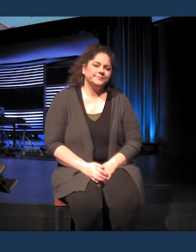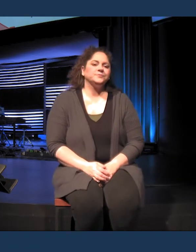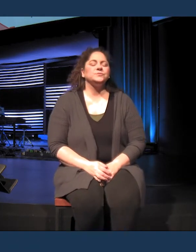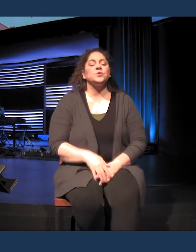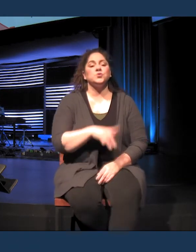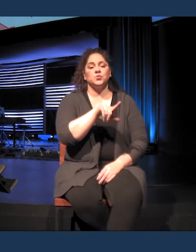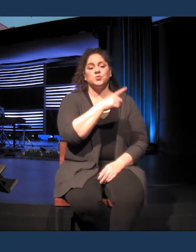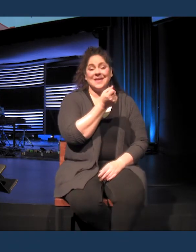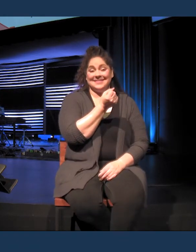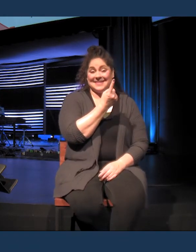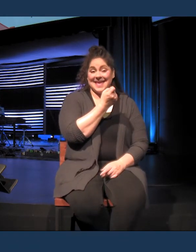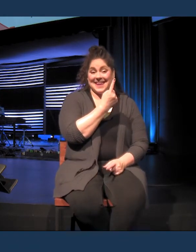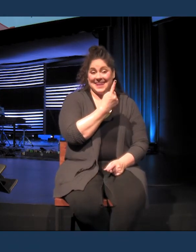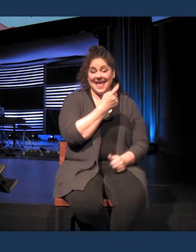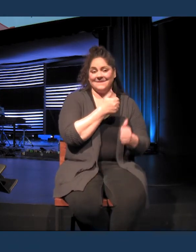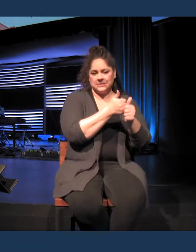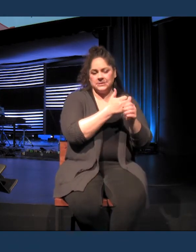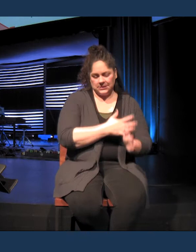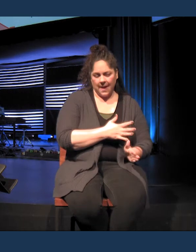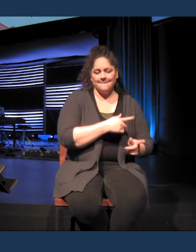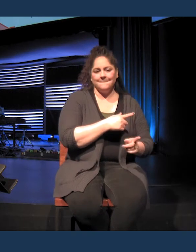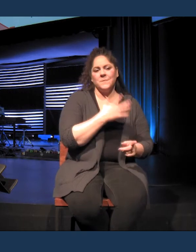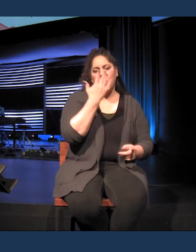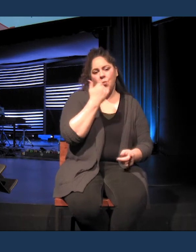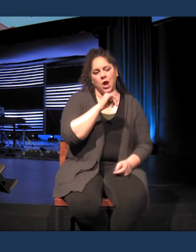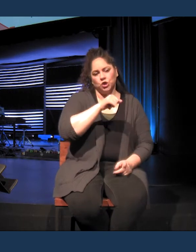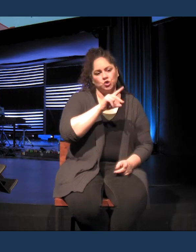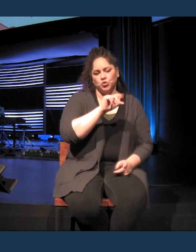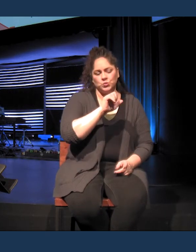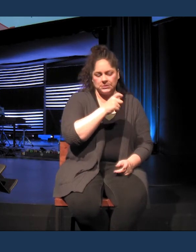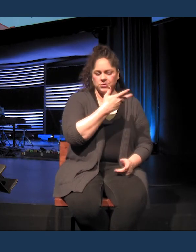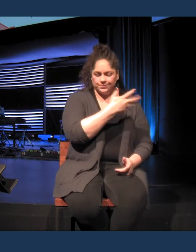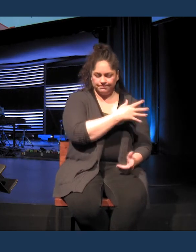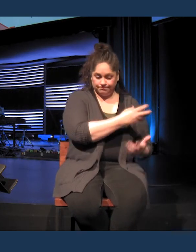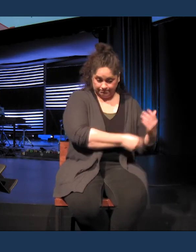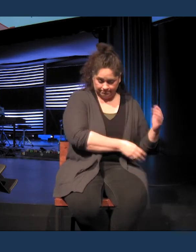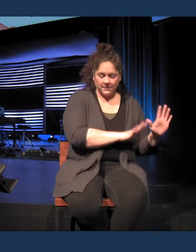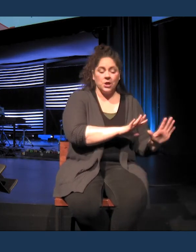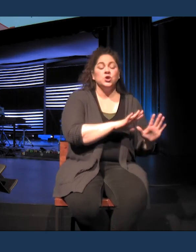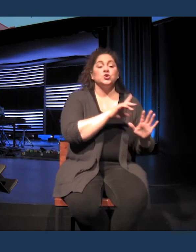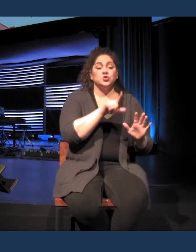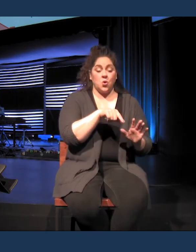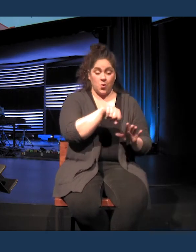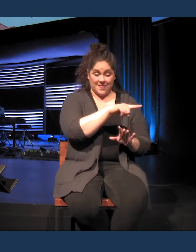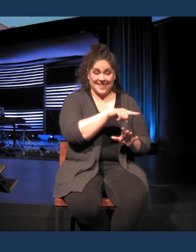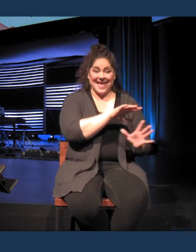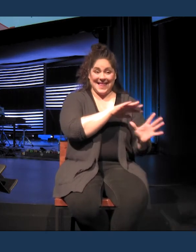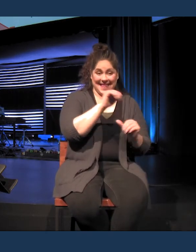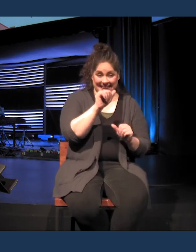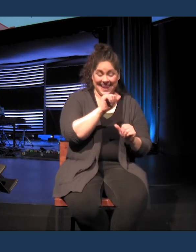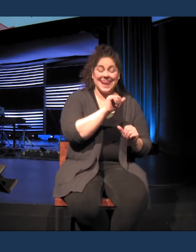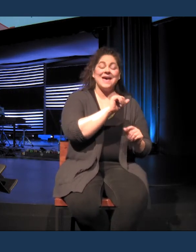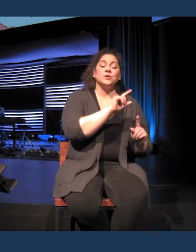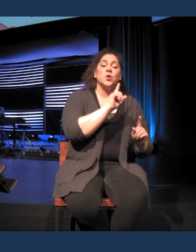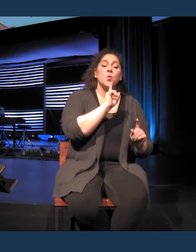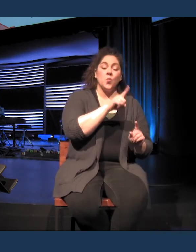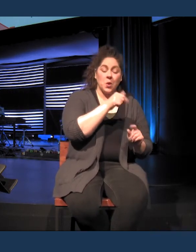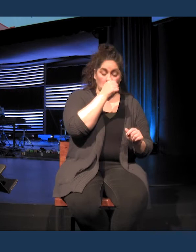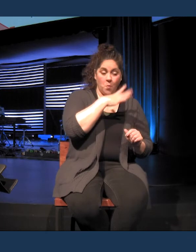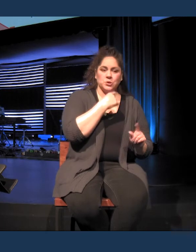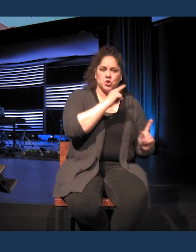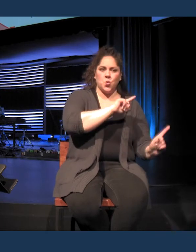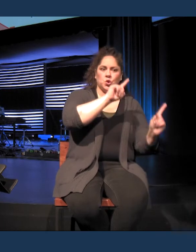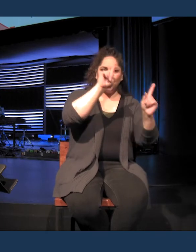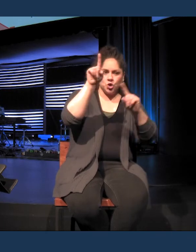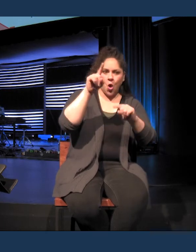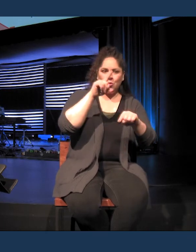11 disciples, because Judas was no more, the 11 disciples left for Galilee, going to the mountain where Jesus had told